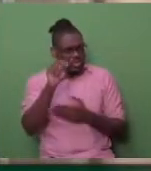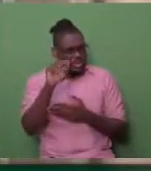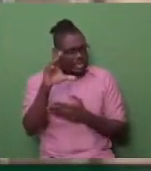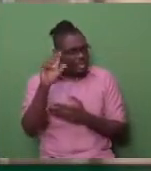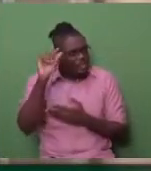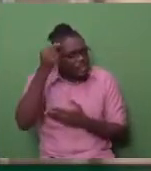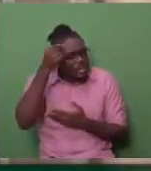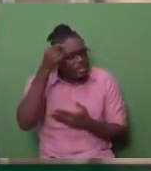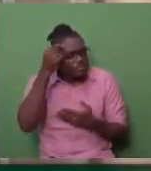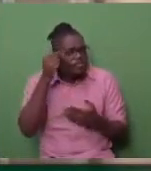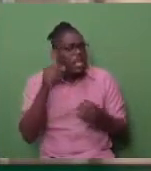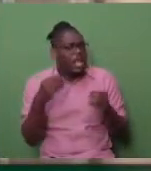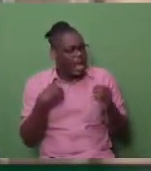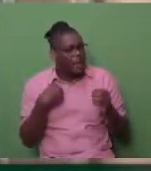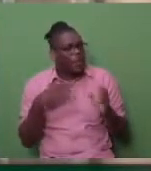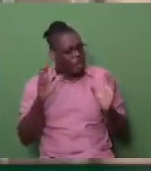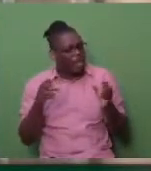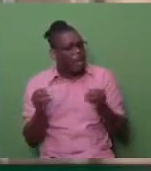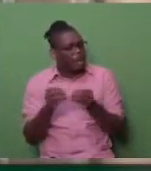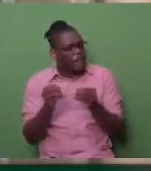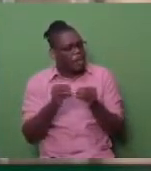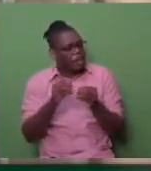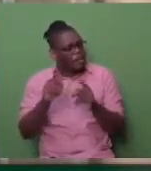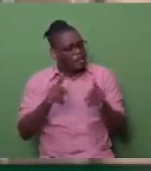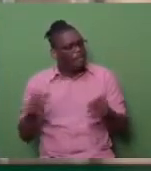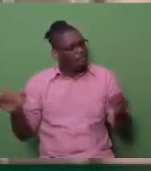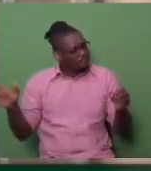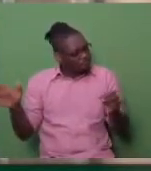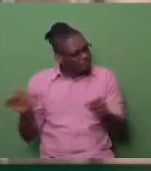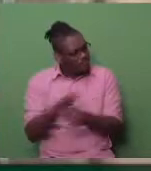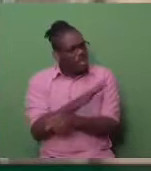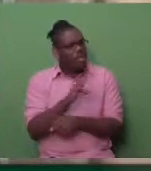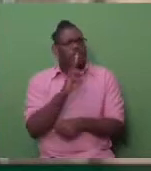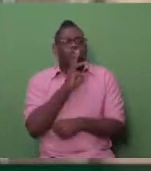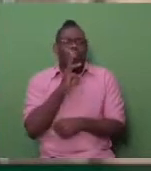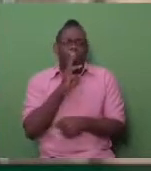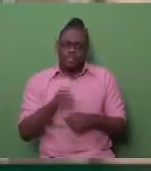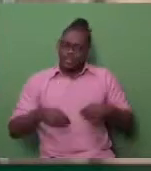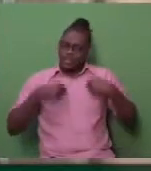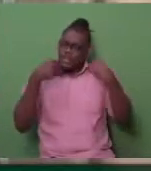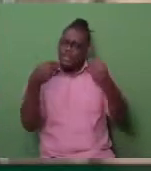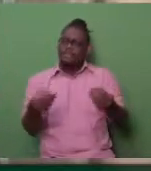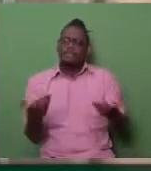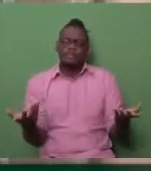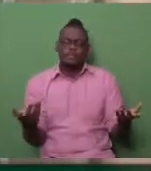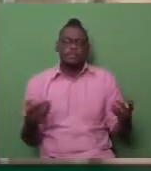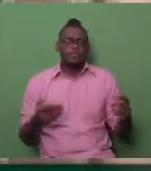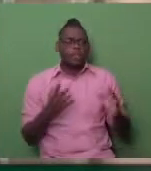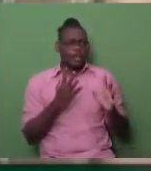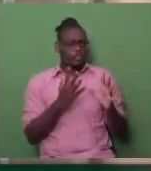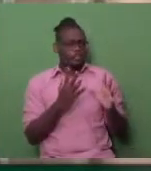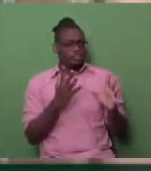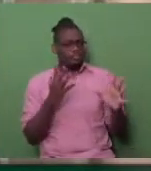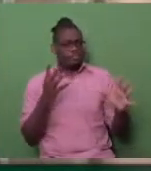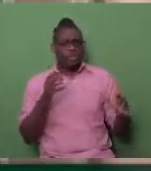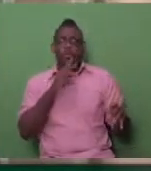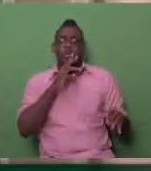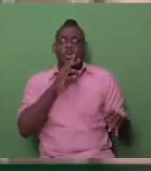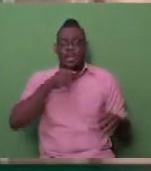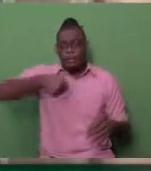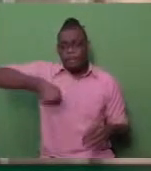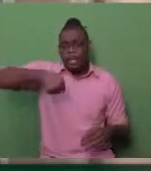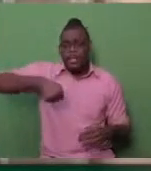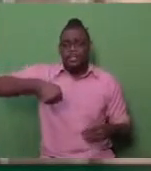Today, there are protests, bucket brigades, and dry taps. By the minister's own admission in the budget statement, page